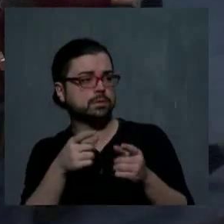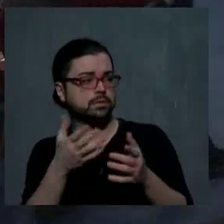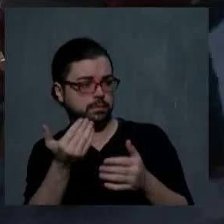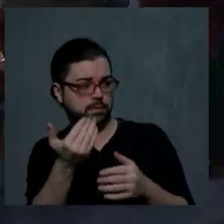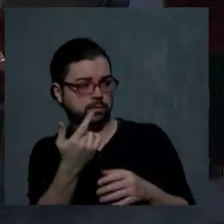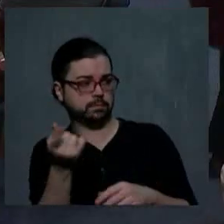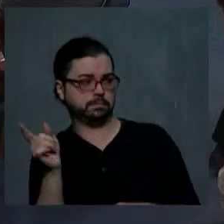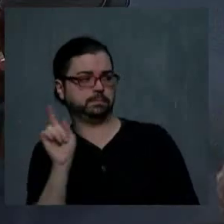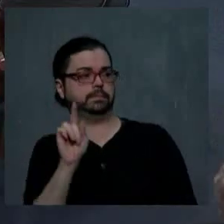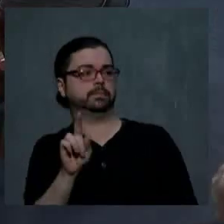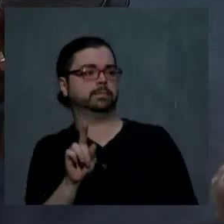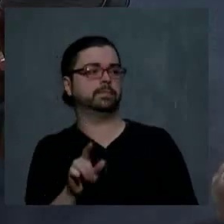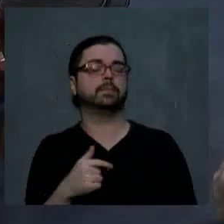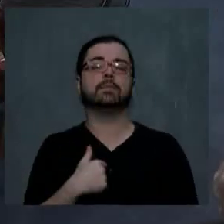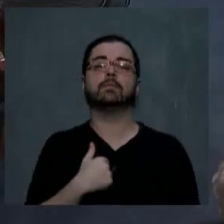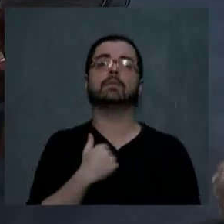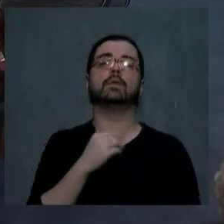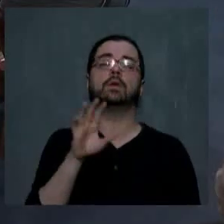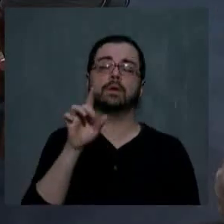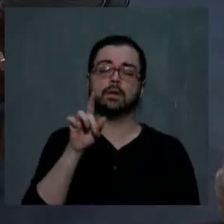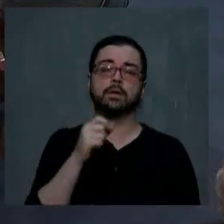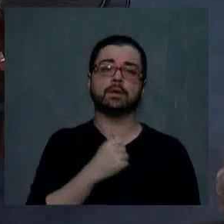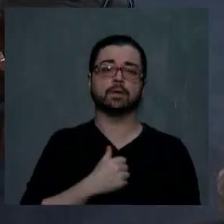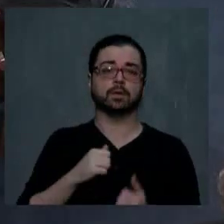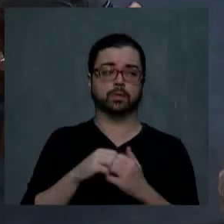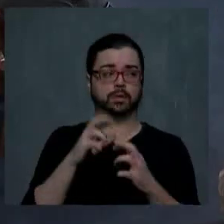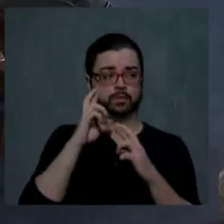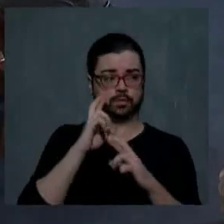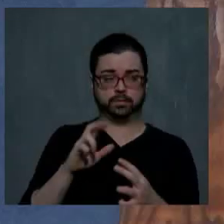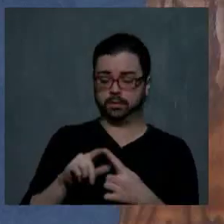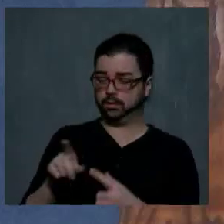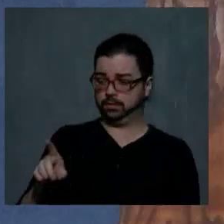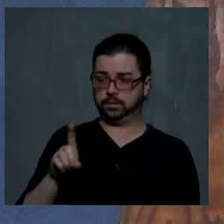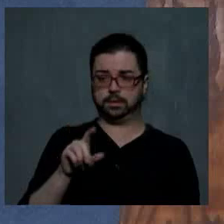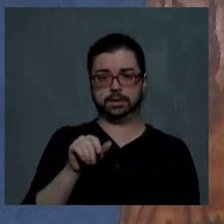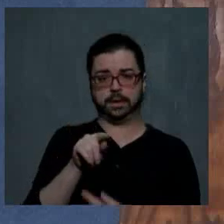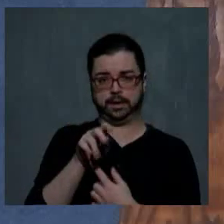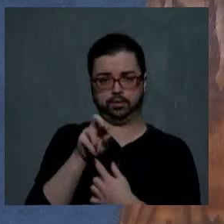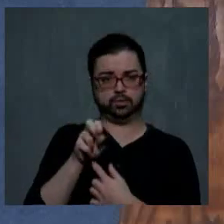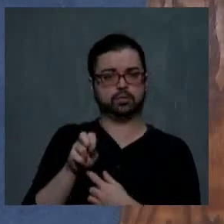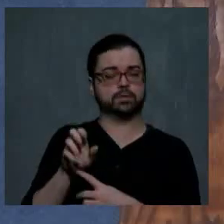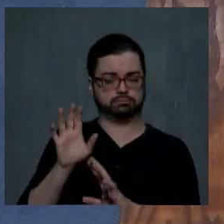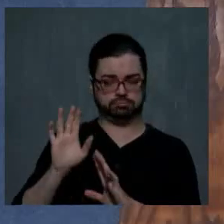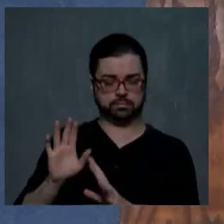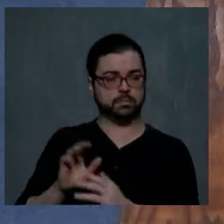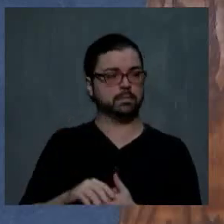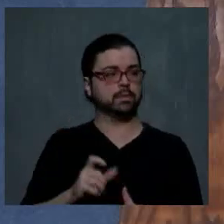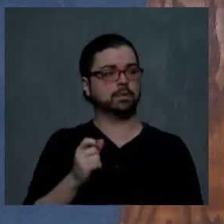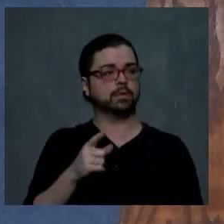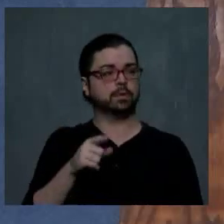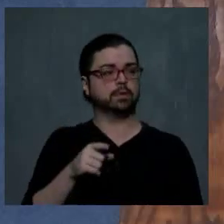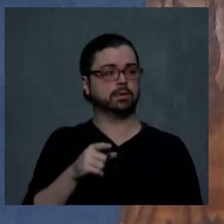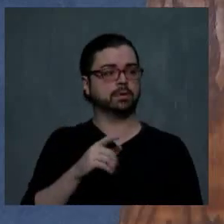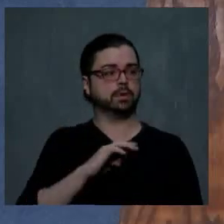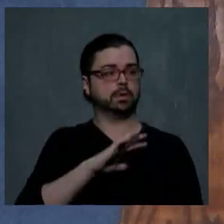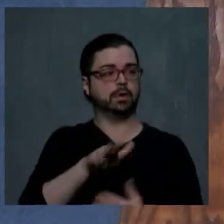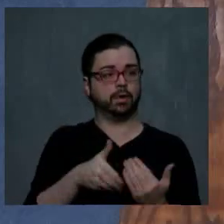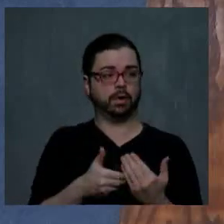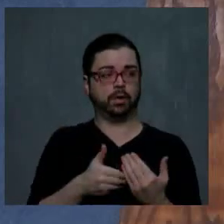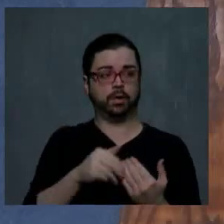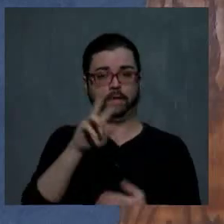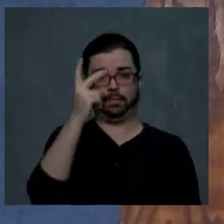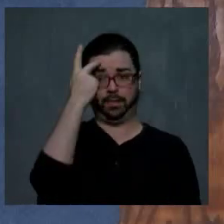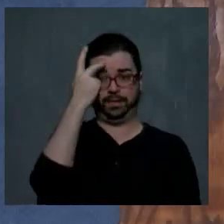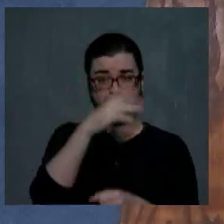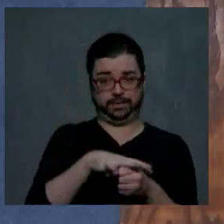lectern, please. I'm sorry. With respect to Mr. Daters, this is, all politics are local, according to Tip